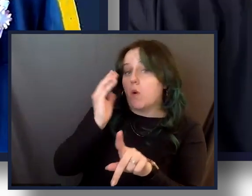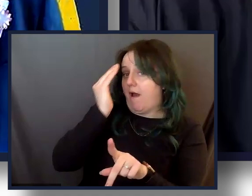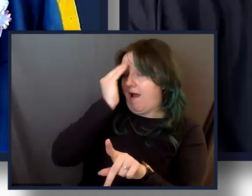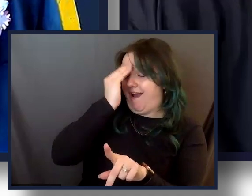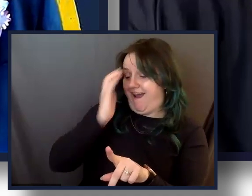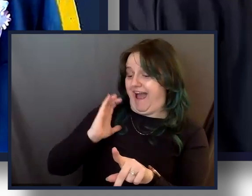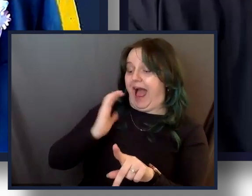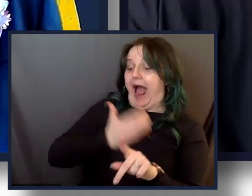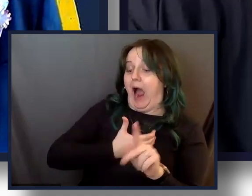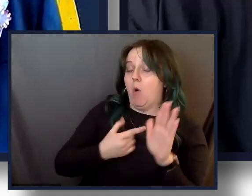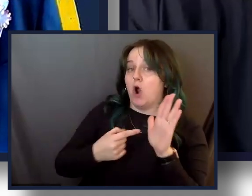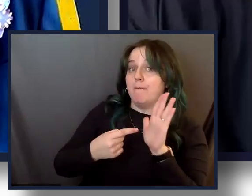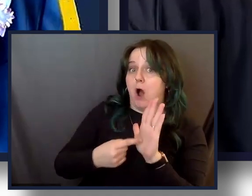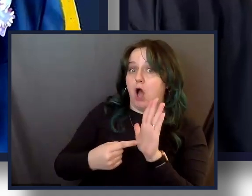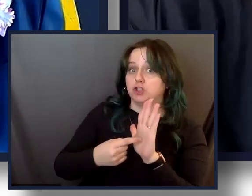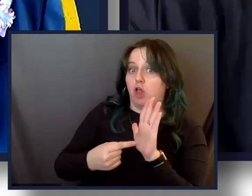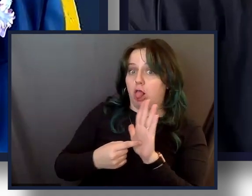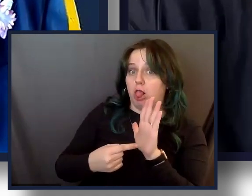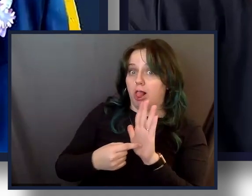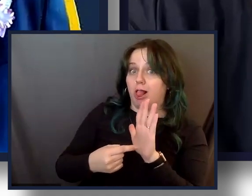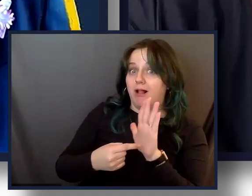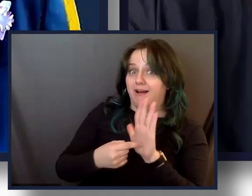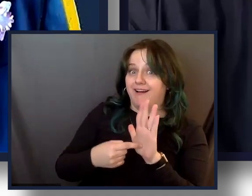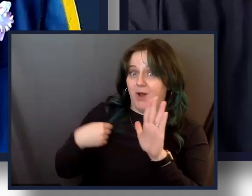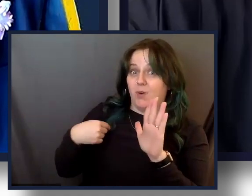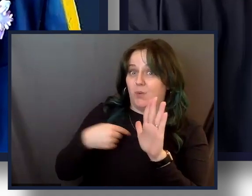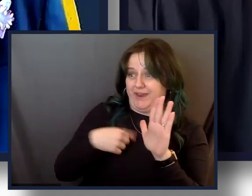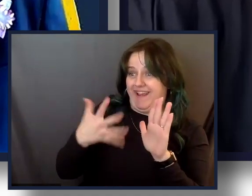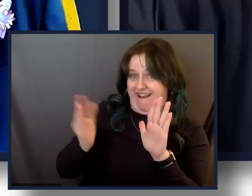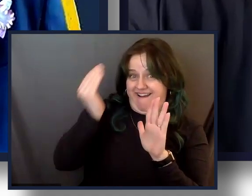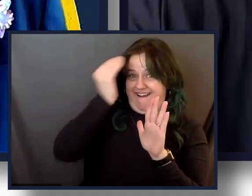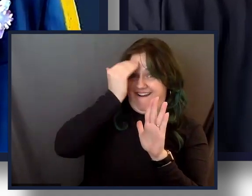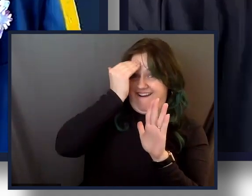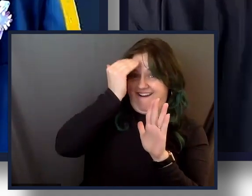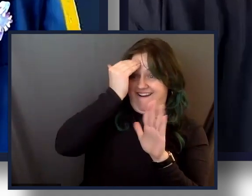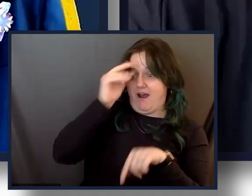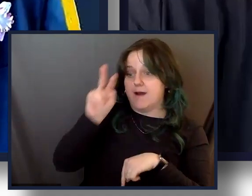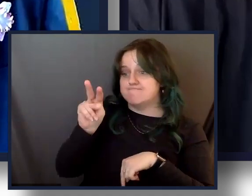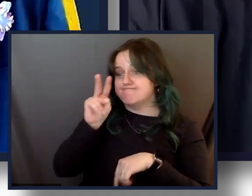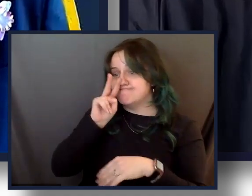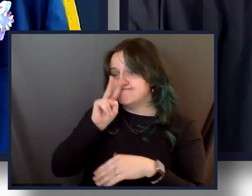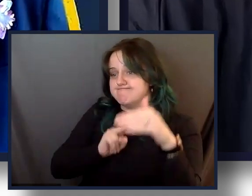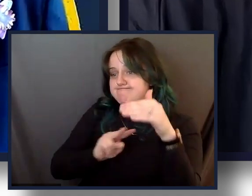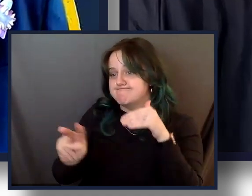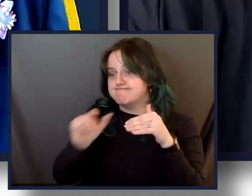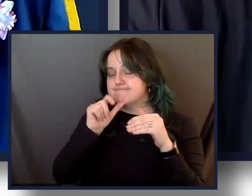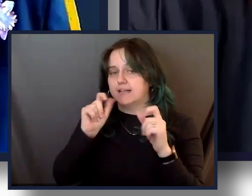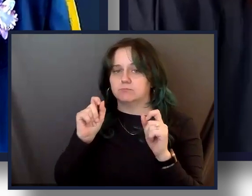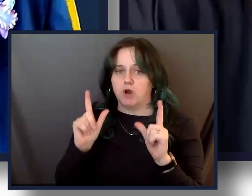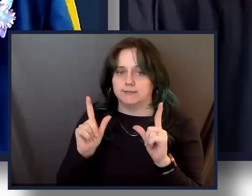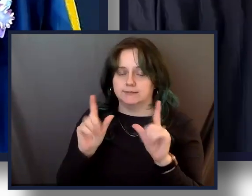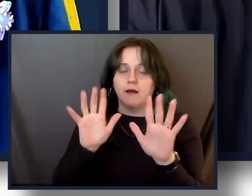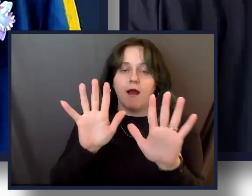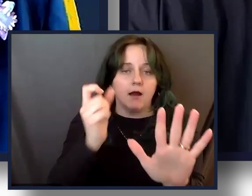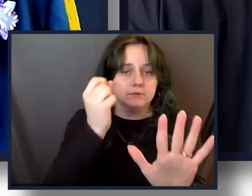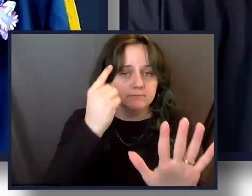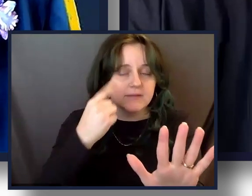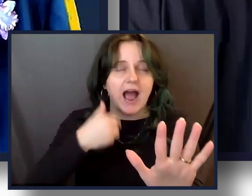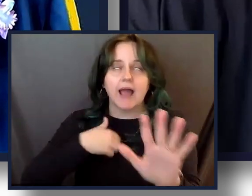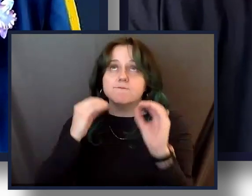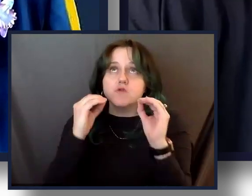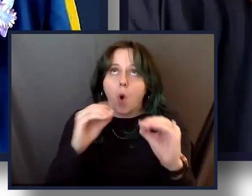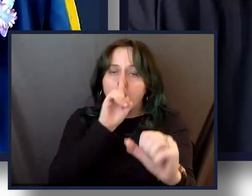were not that surprised, even though I have absolutely no confirmation, because I have never talked about